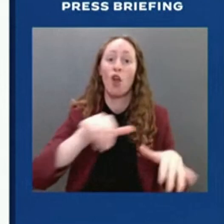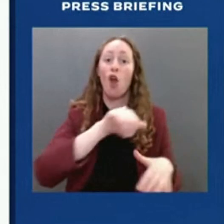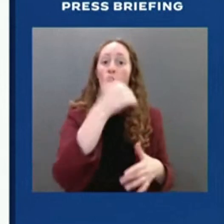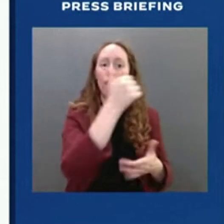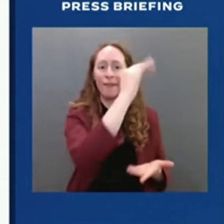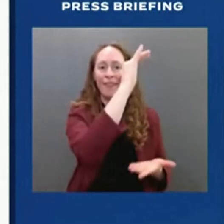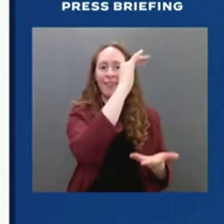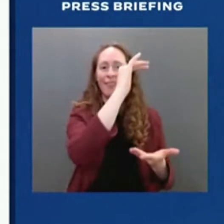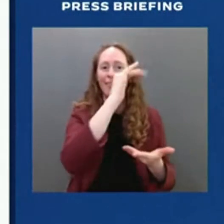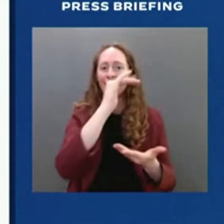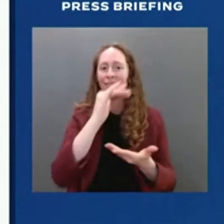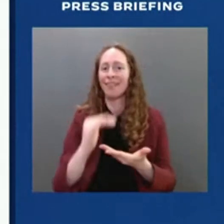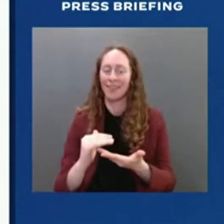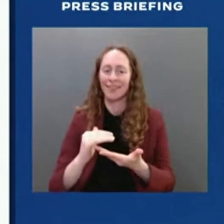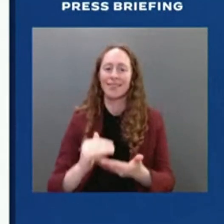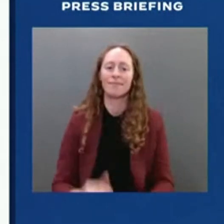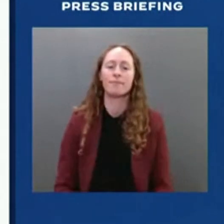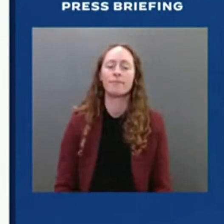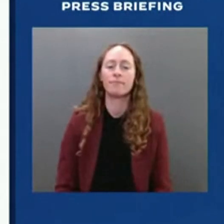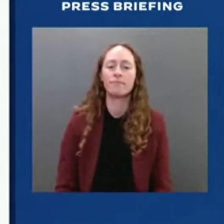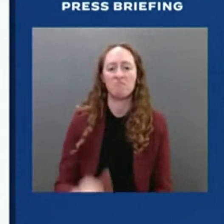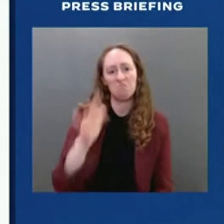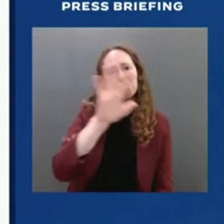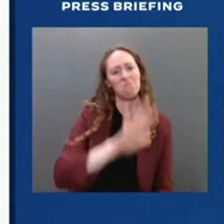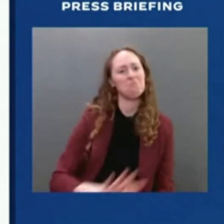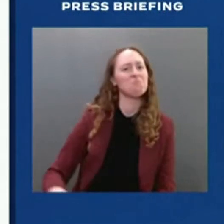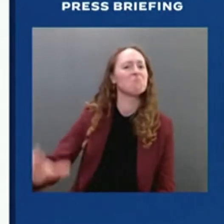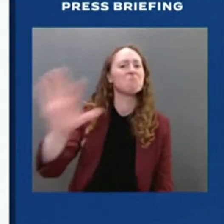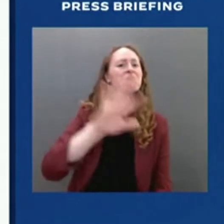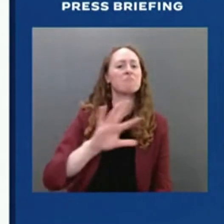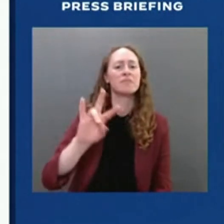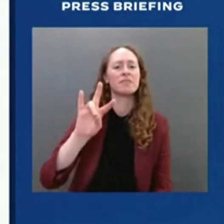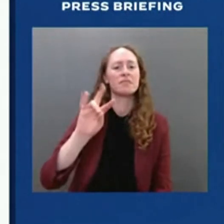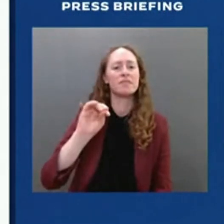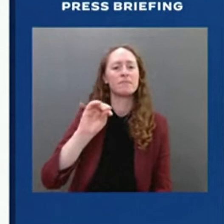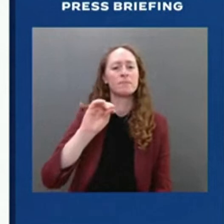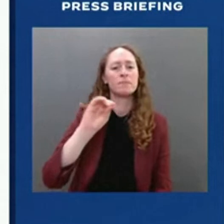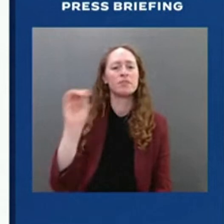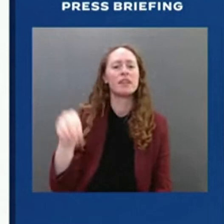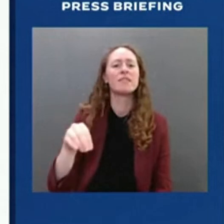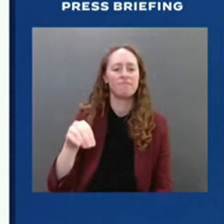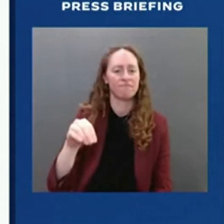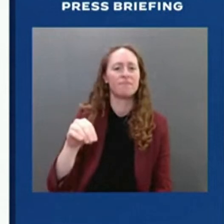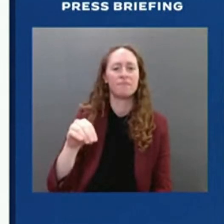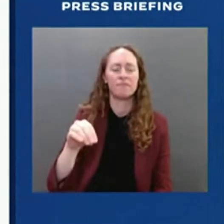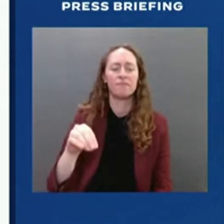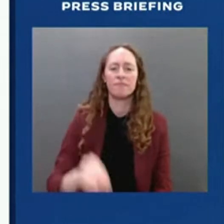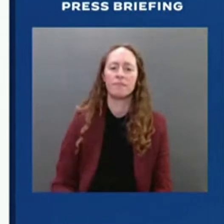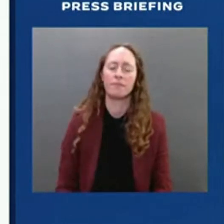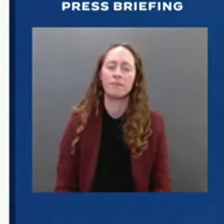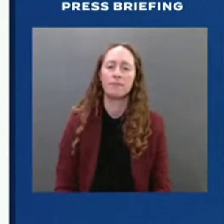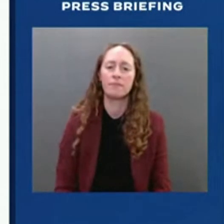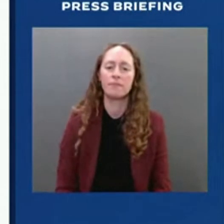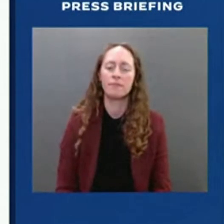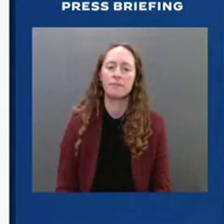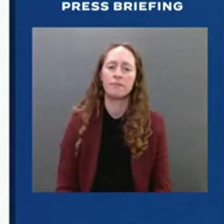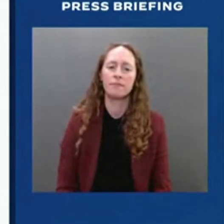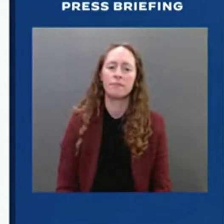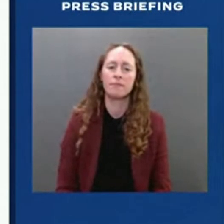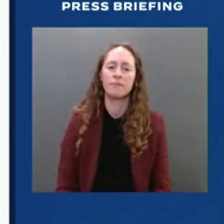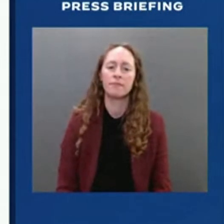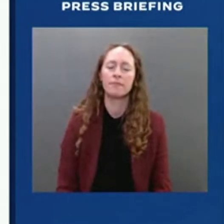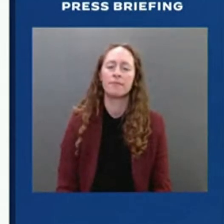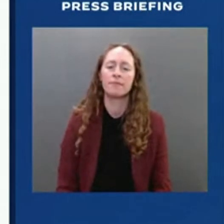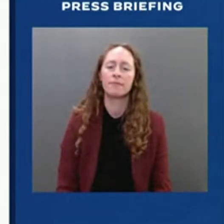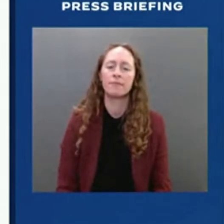70% total, whereas the BA5 is more than half. And as you'll be hearing from the CDC,